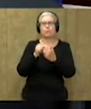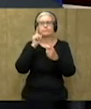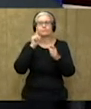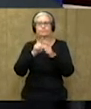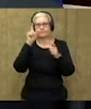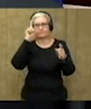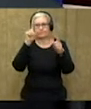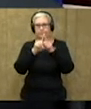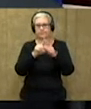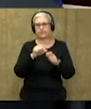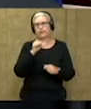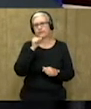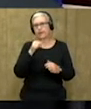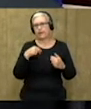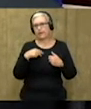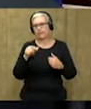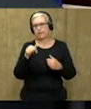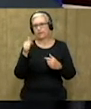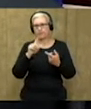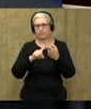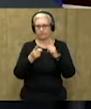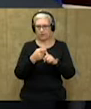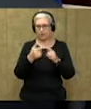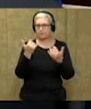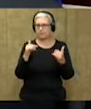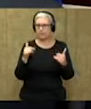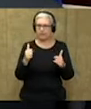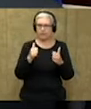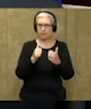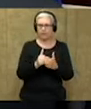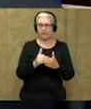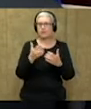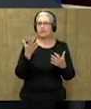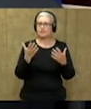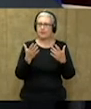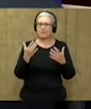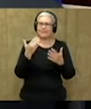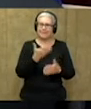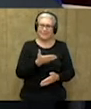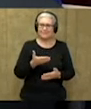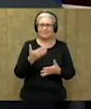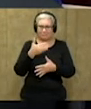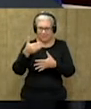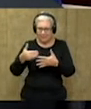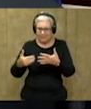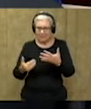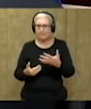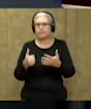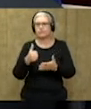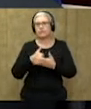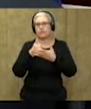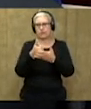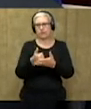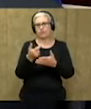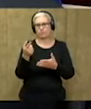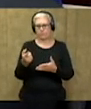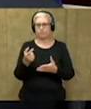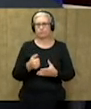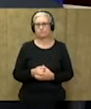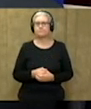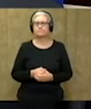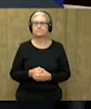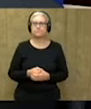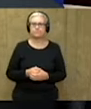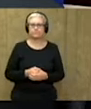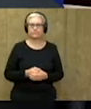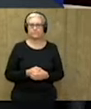other friends to play with. And so we just want to kind of address some things that might help you be able to manage that here at home. So we're going to look